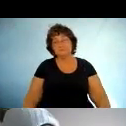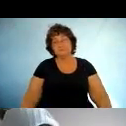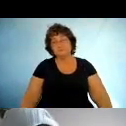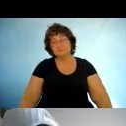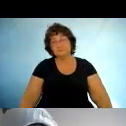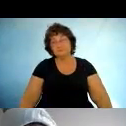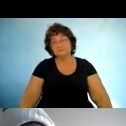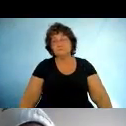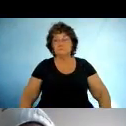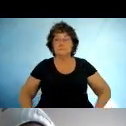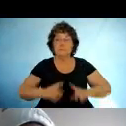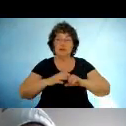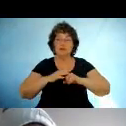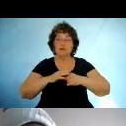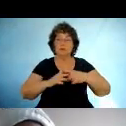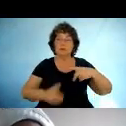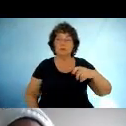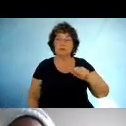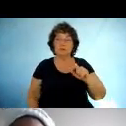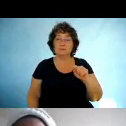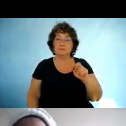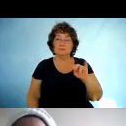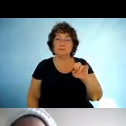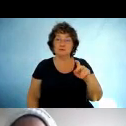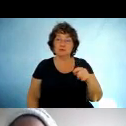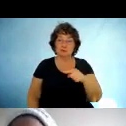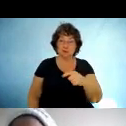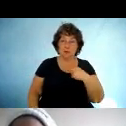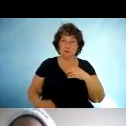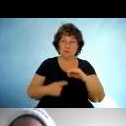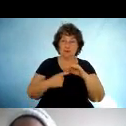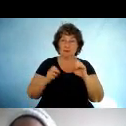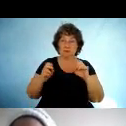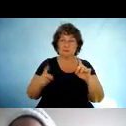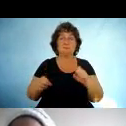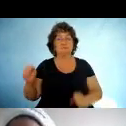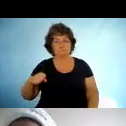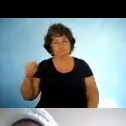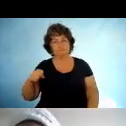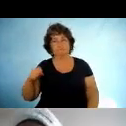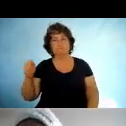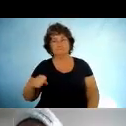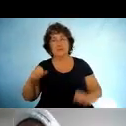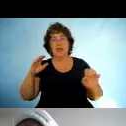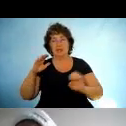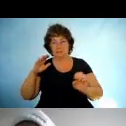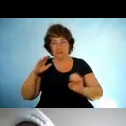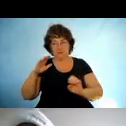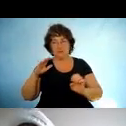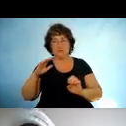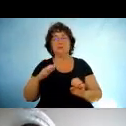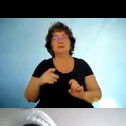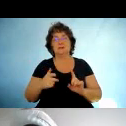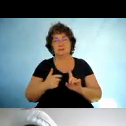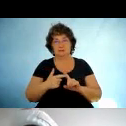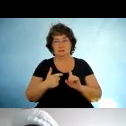with Patrick. Were you in special education? I was in special education in elementary school, and then